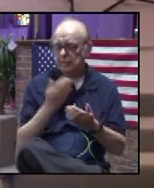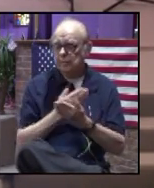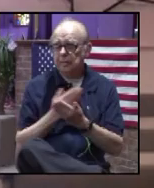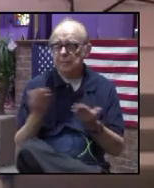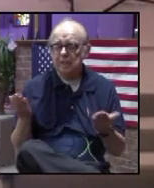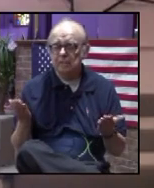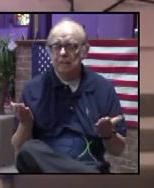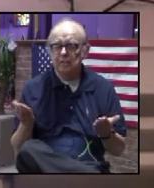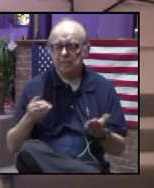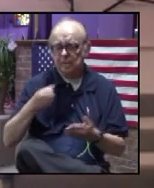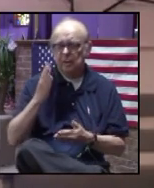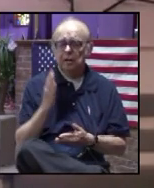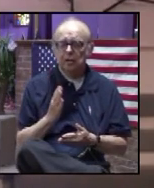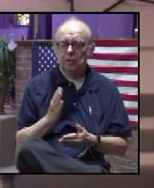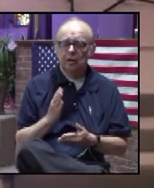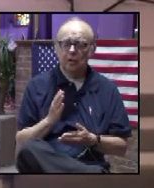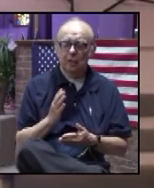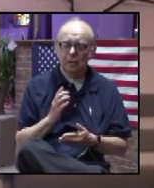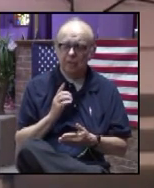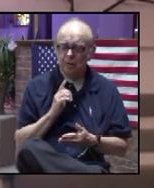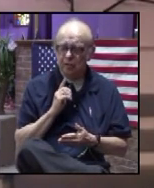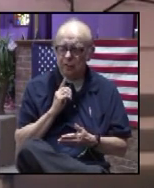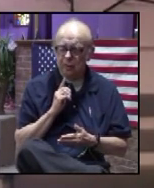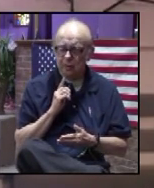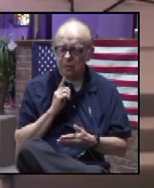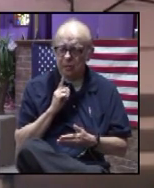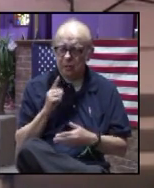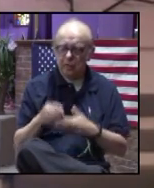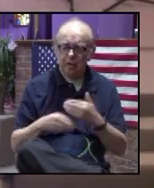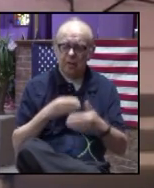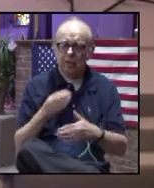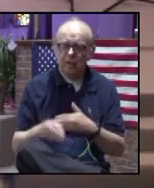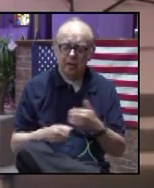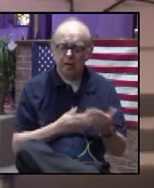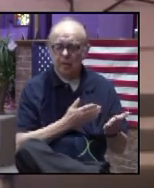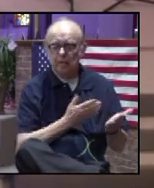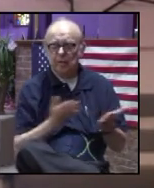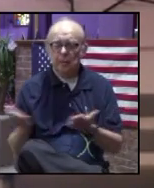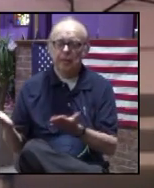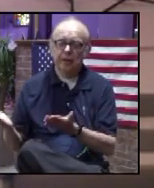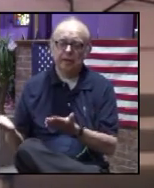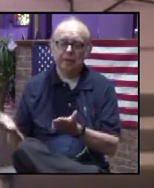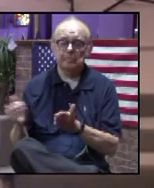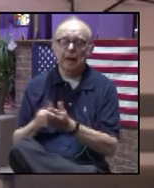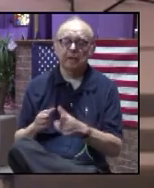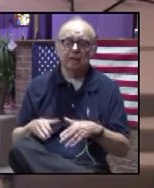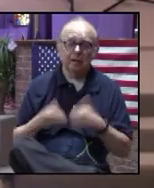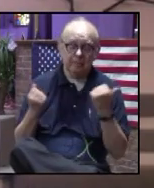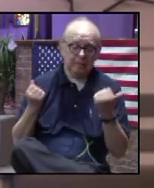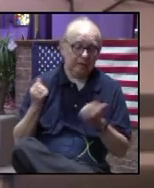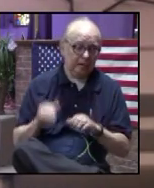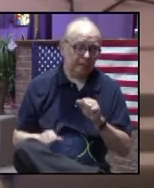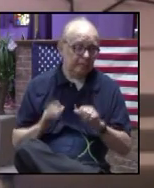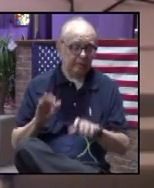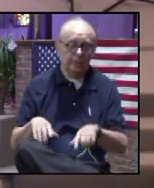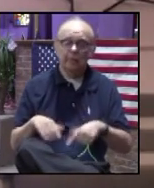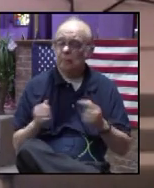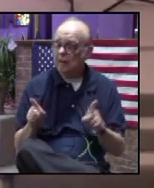you. God is in the process of bringing a lot of things back to life. And it could be in your